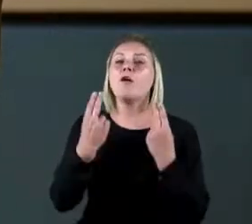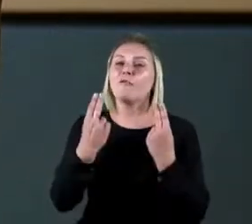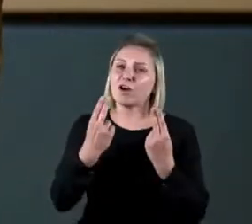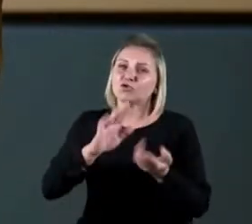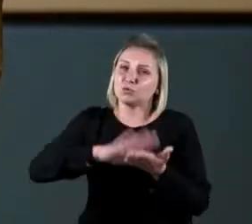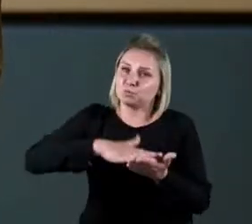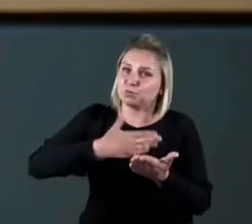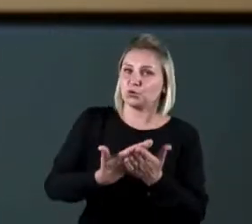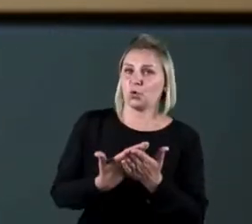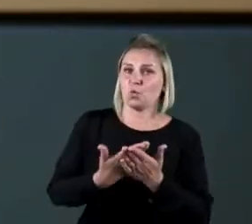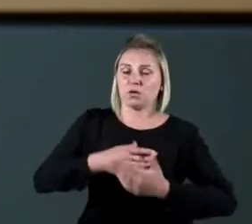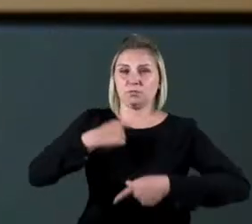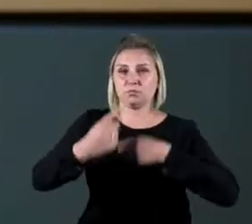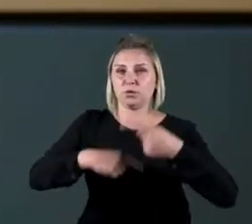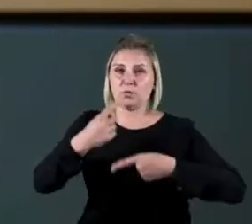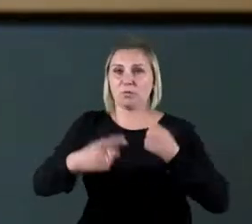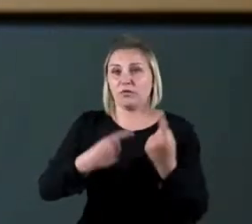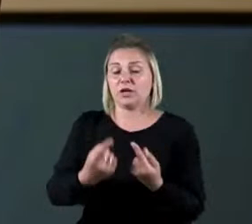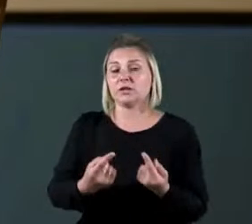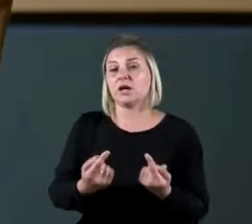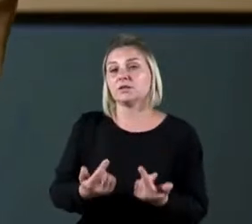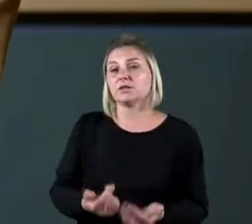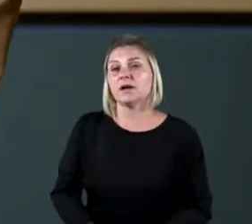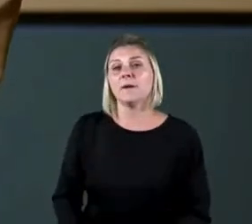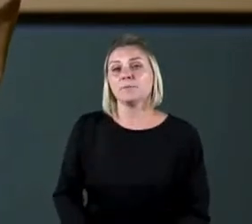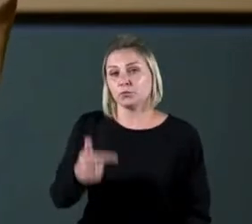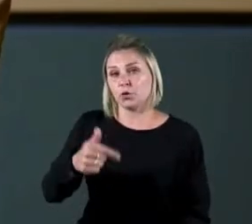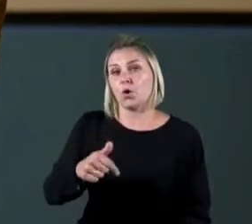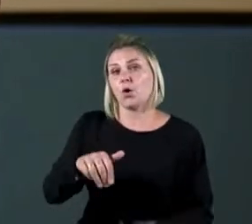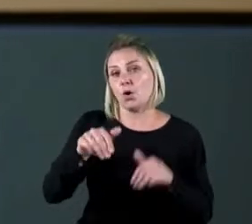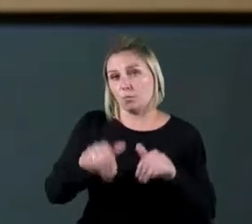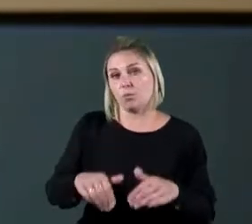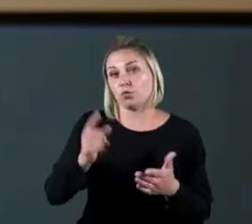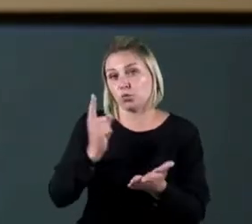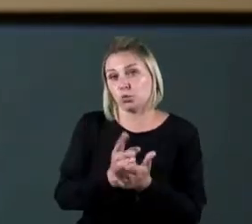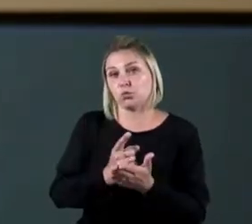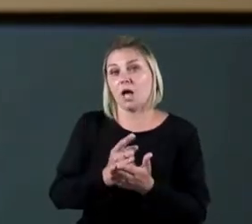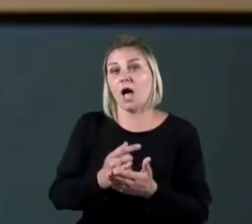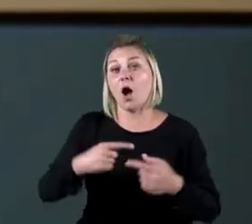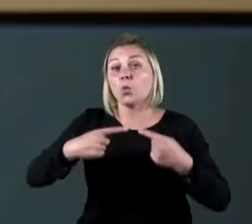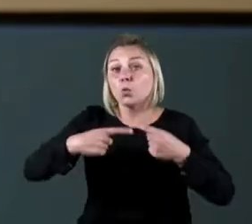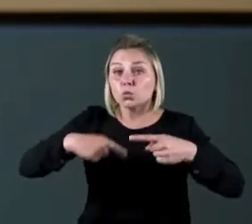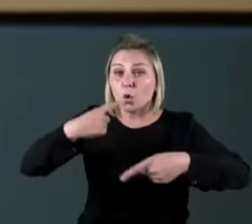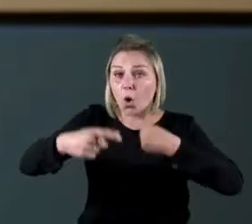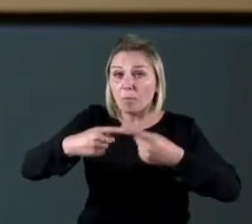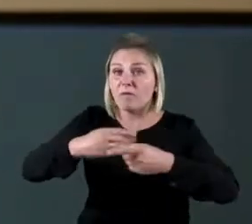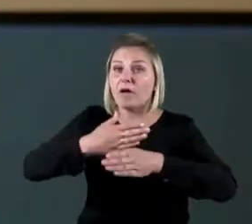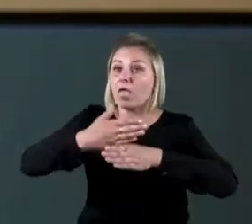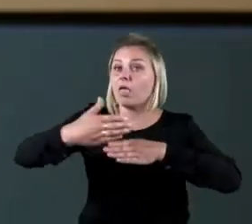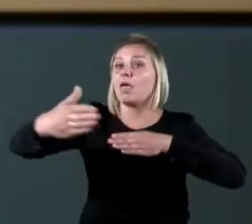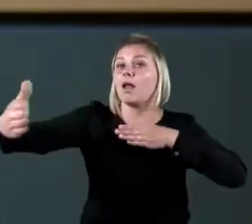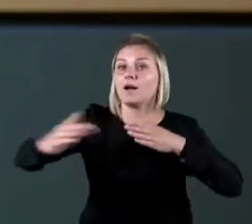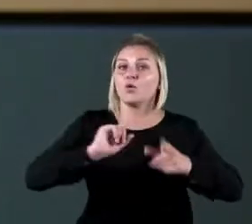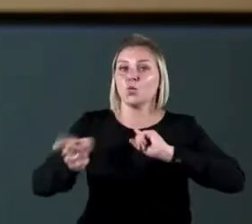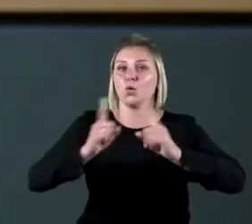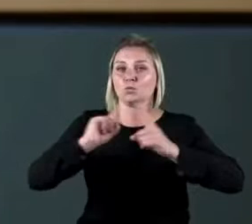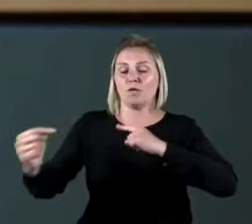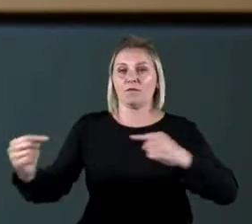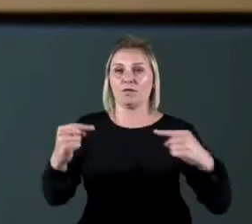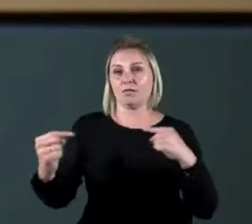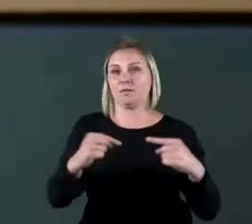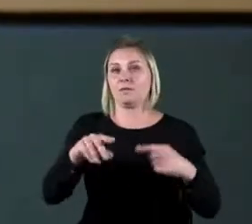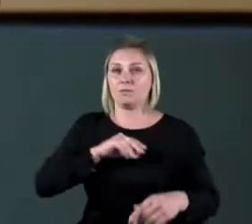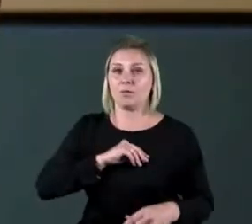get you thinking about some of these issues. Clearly, in informal settlements, a lack of basic infrastructure is a real issue, even